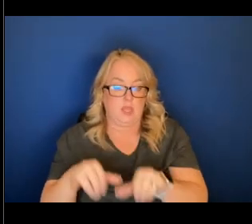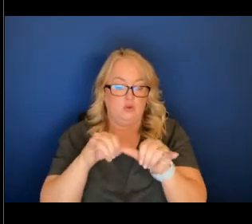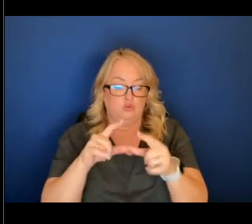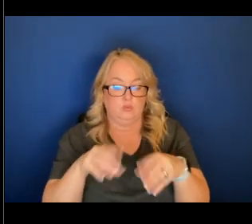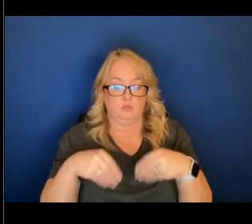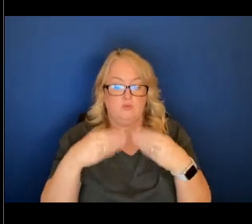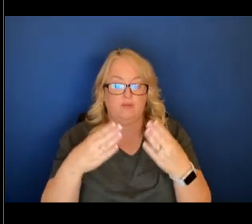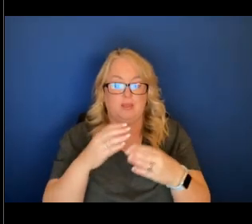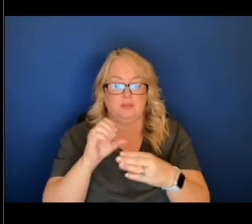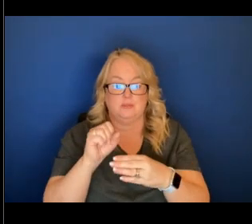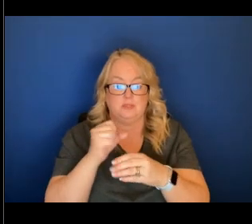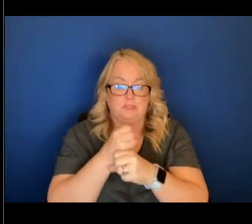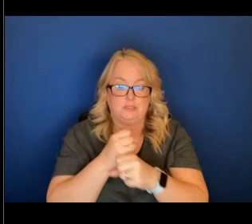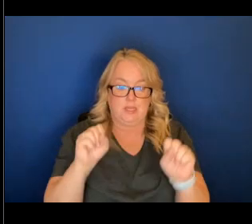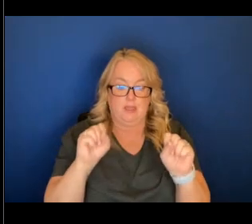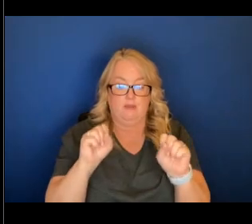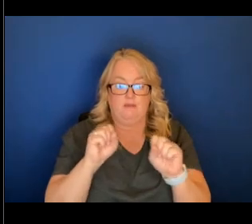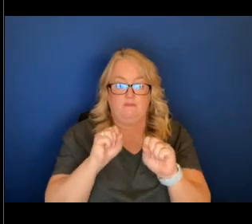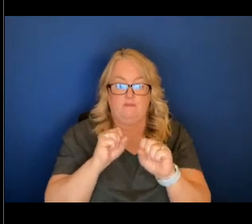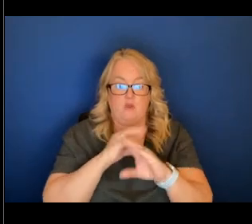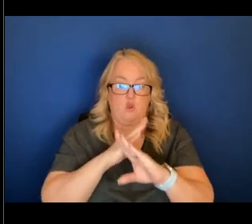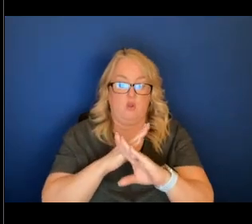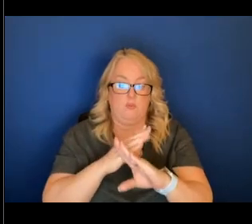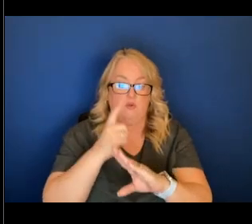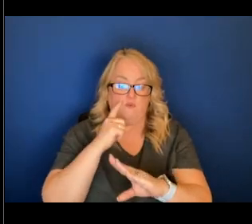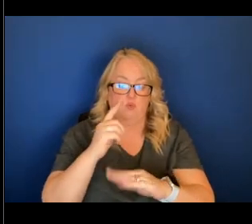safe harbor for building projects.